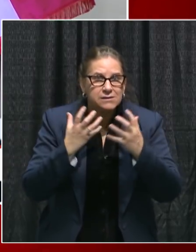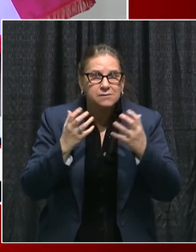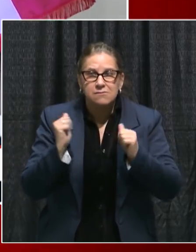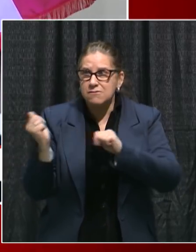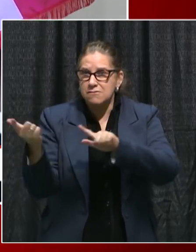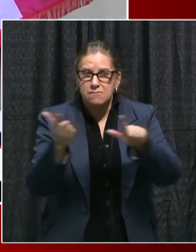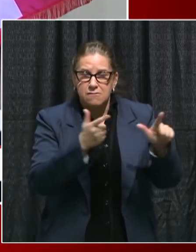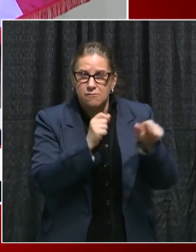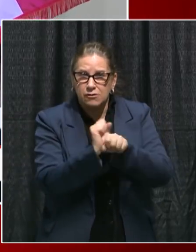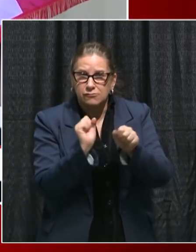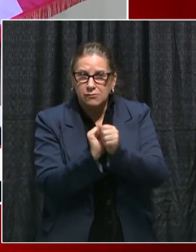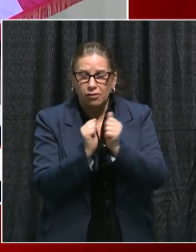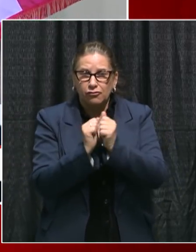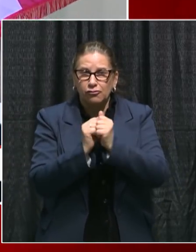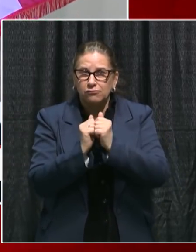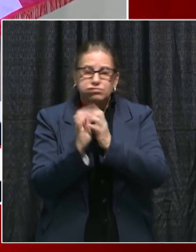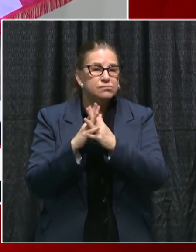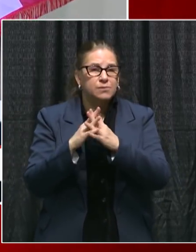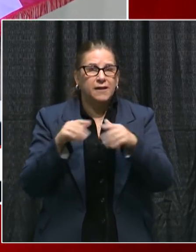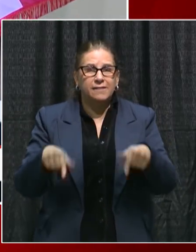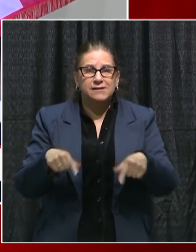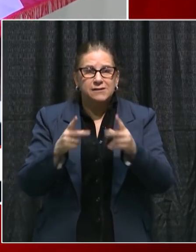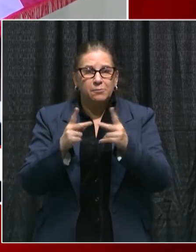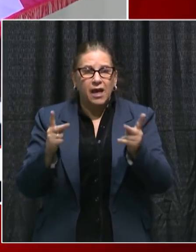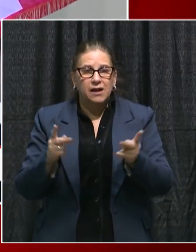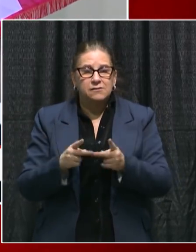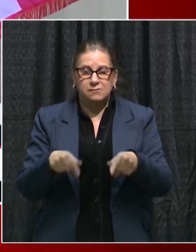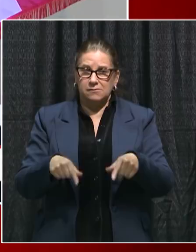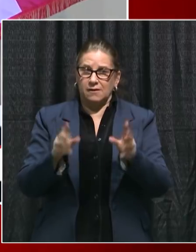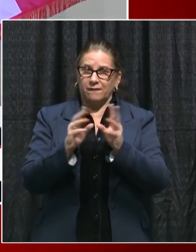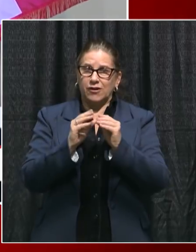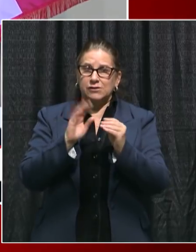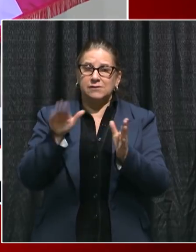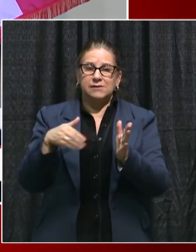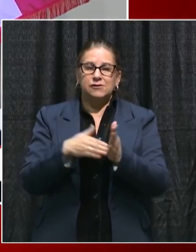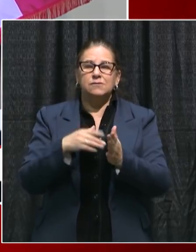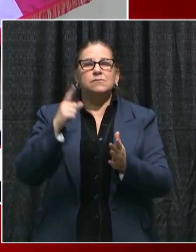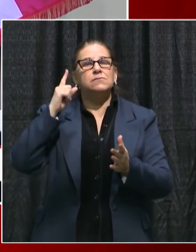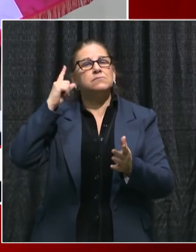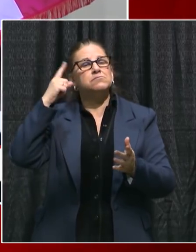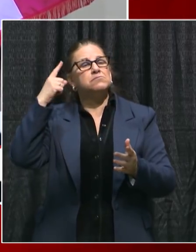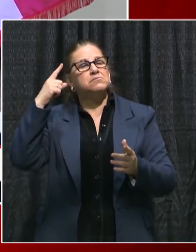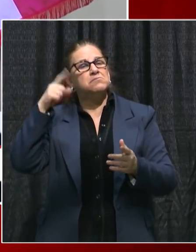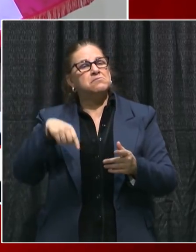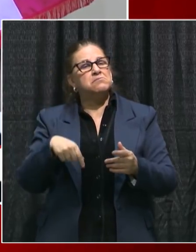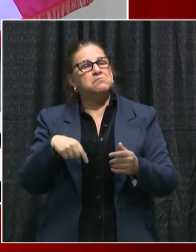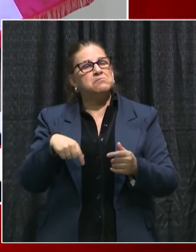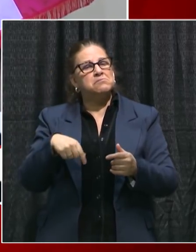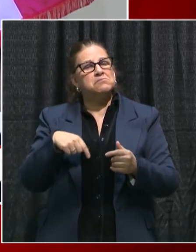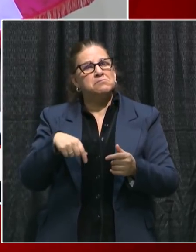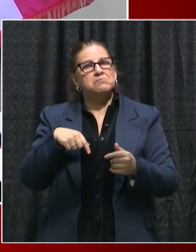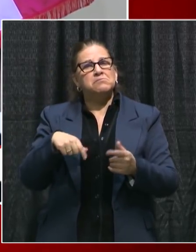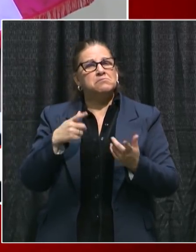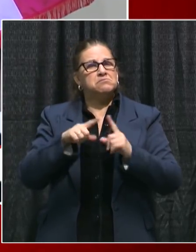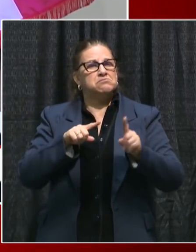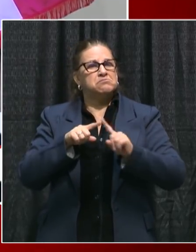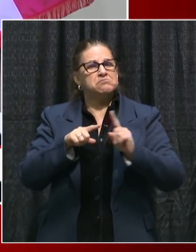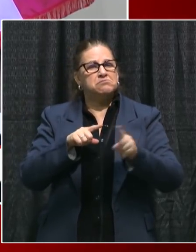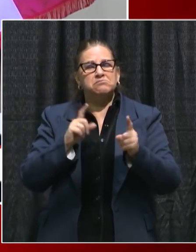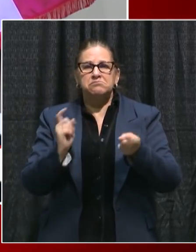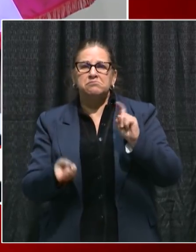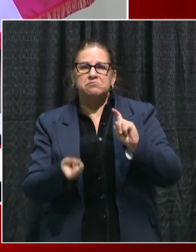the convention center, by its purpose, it's pretty adaptable use, as you can imagine, and we see many, many